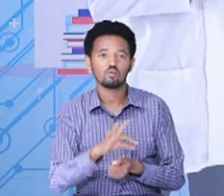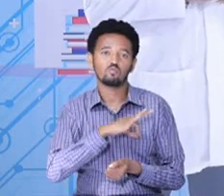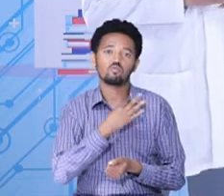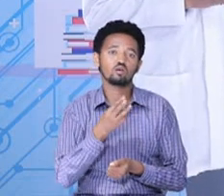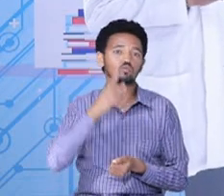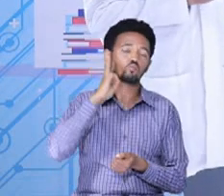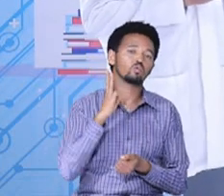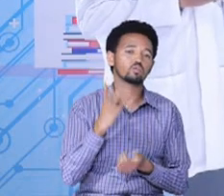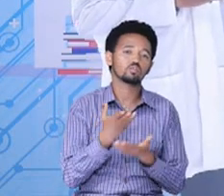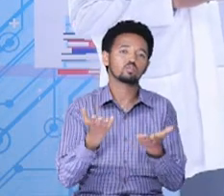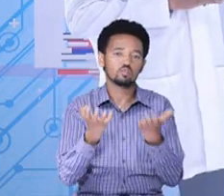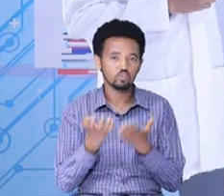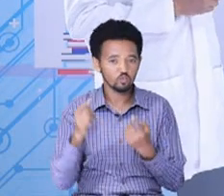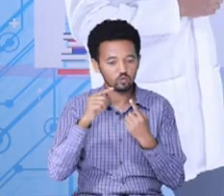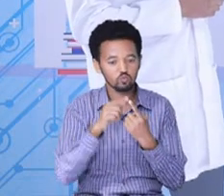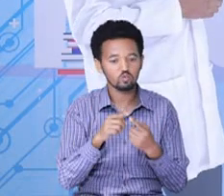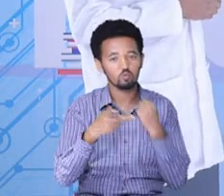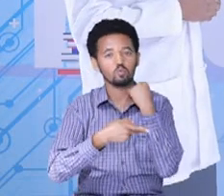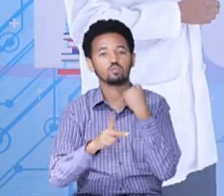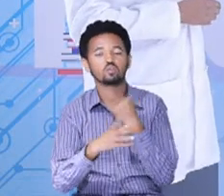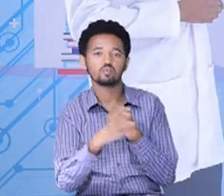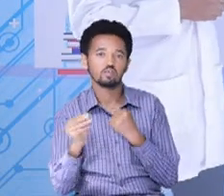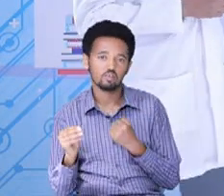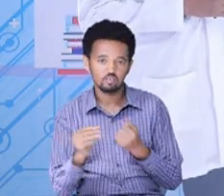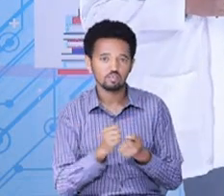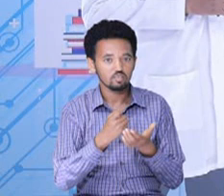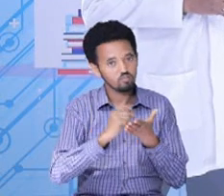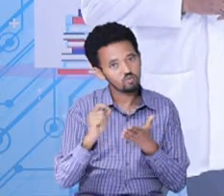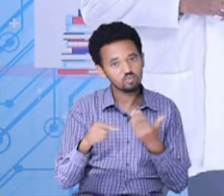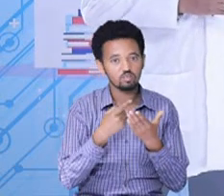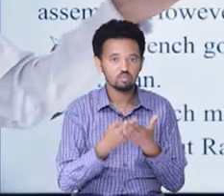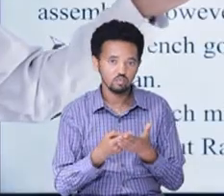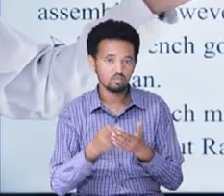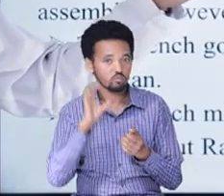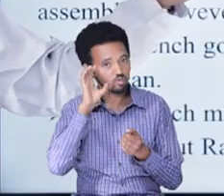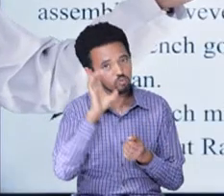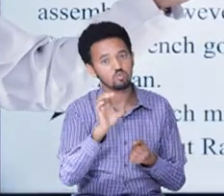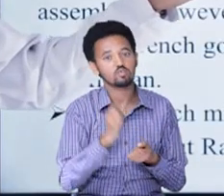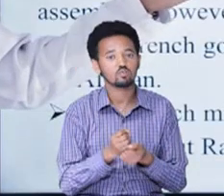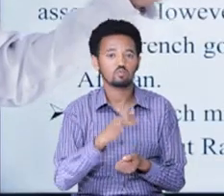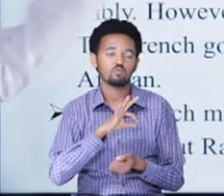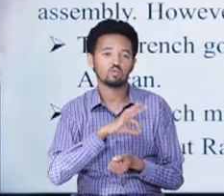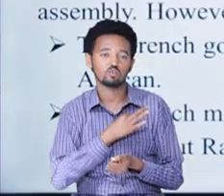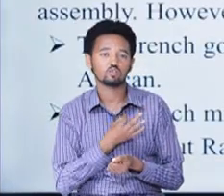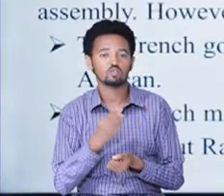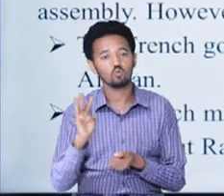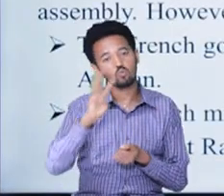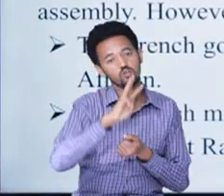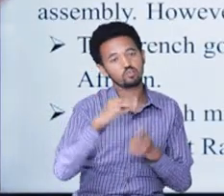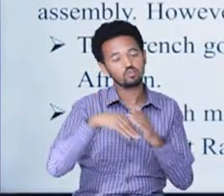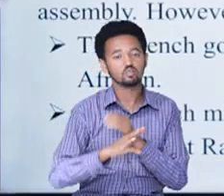was aware of the need to grant more political and civil rights to these colonial powers of French West Africa.